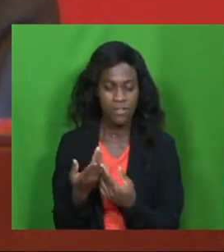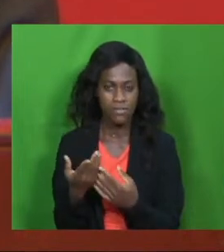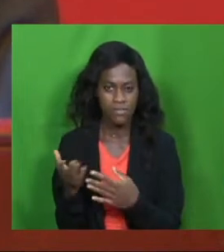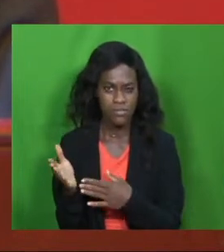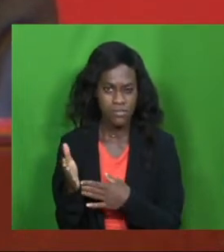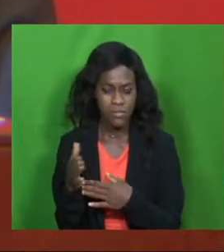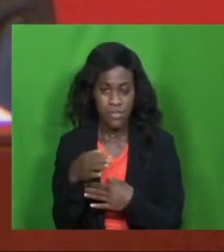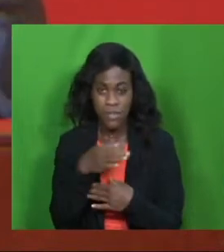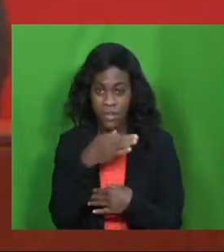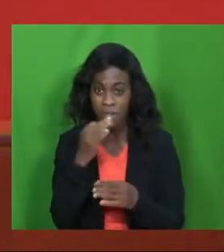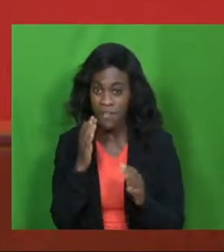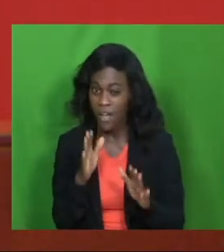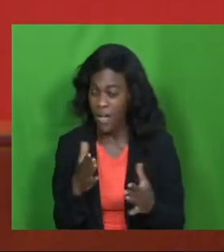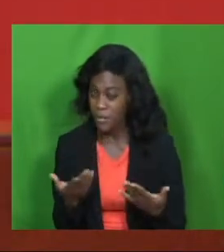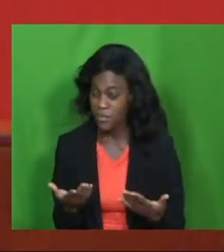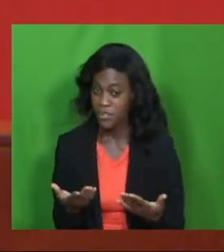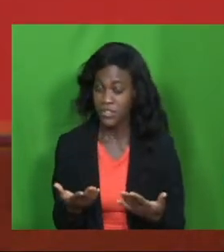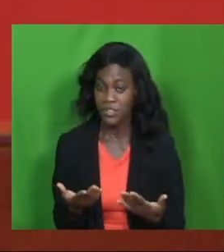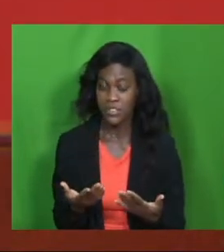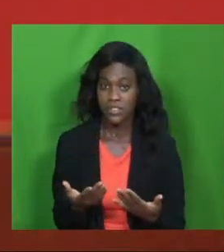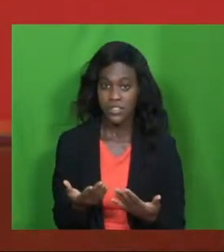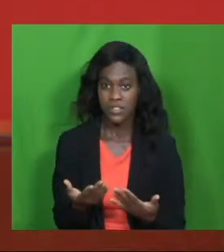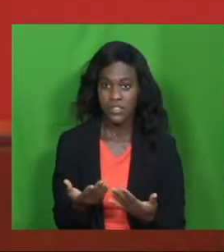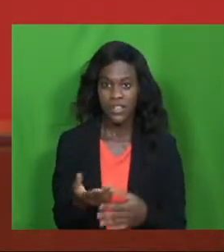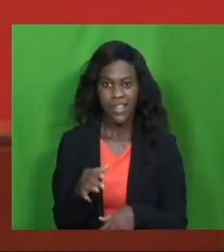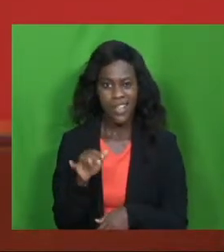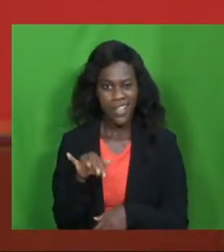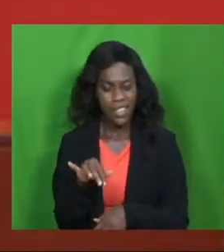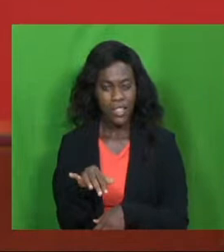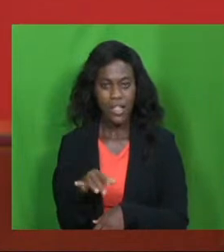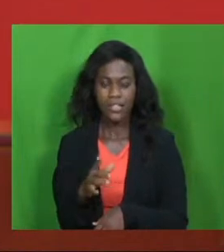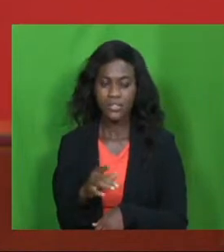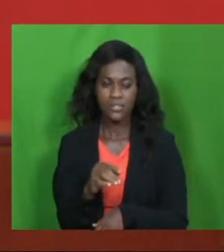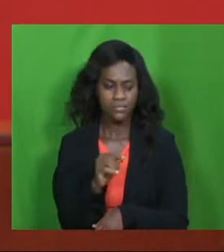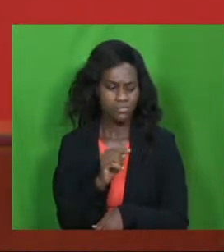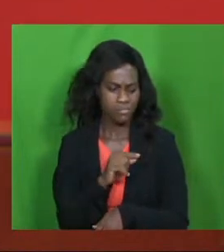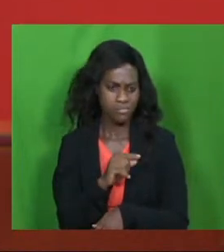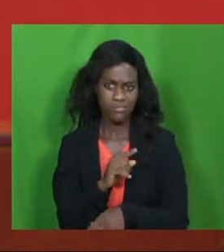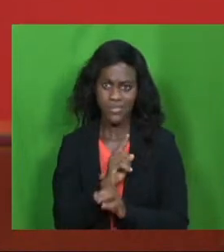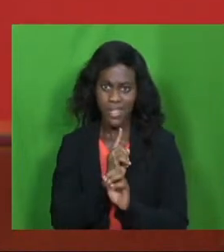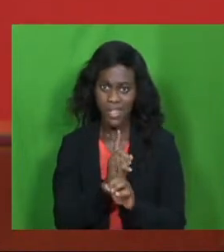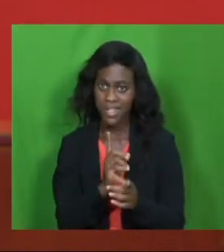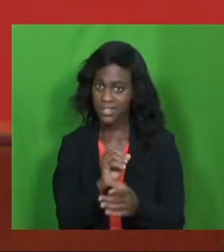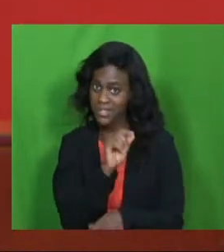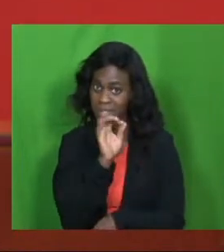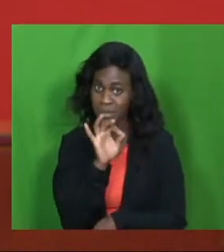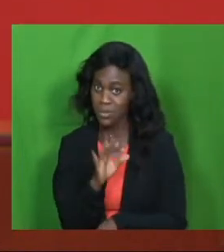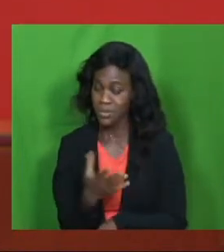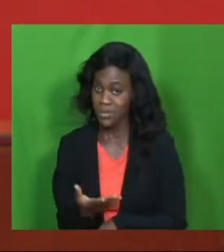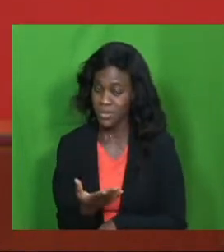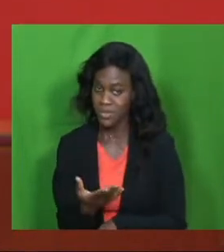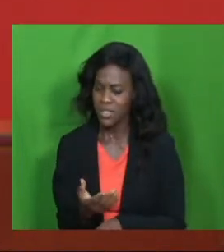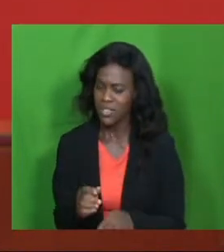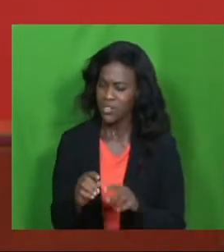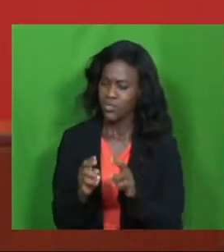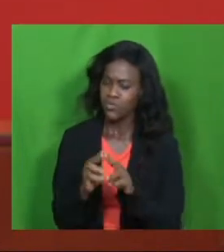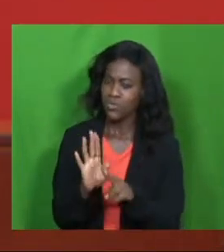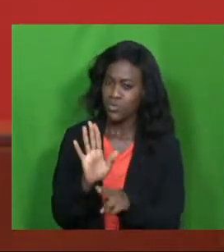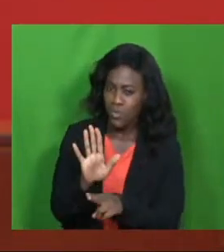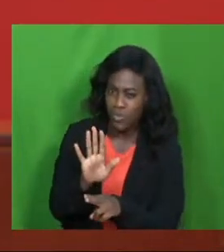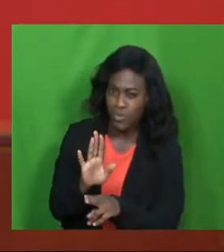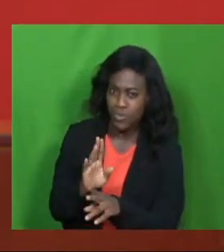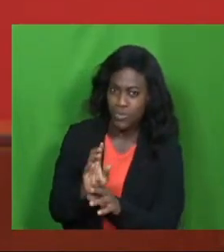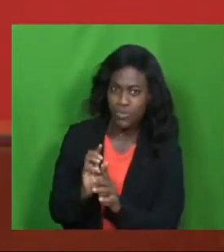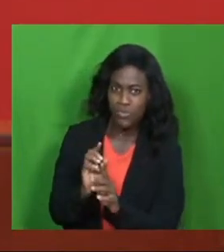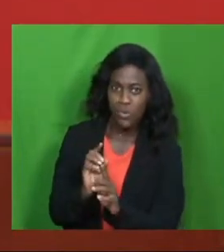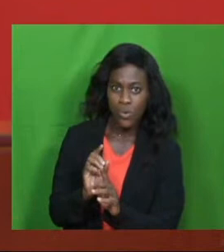season. That was the answer at the question she answered. Your question must follow from this